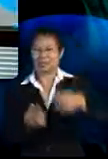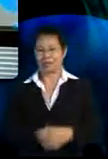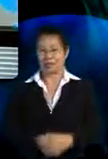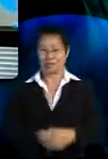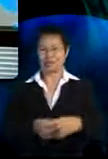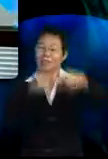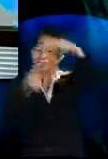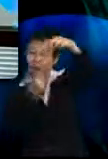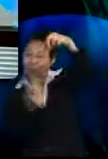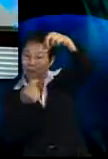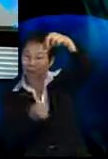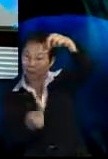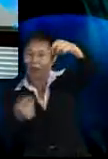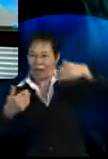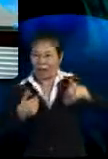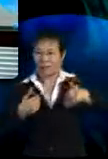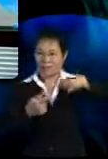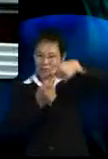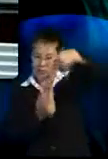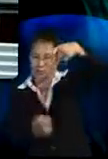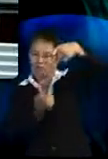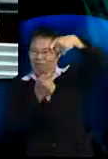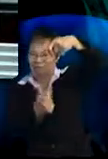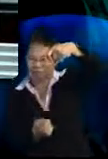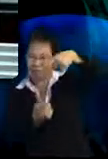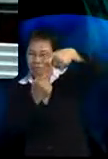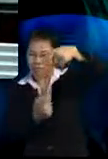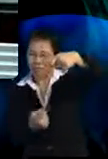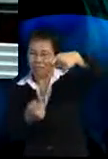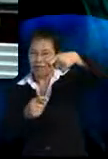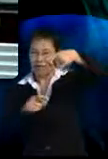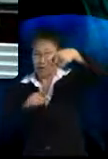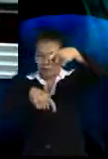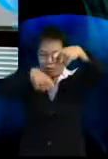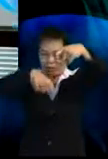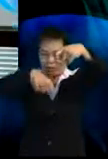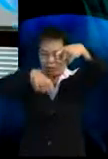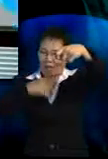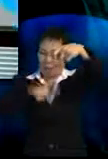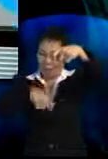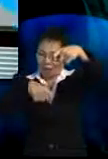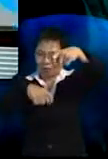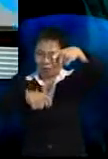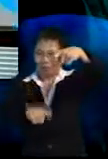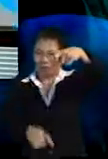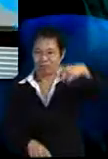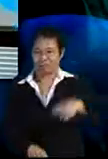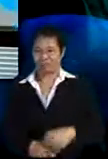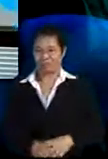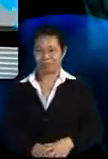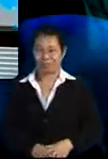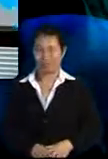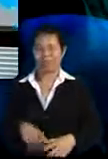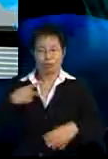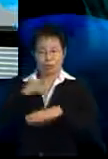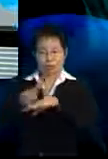A spring balance has a spring with a pointer attached at one end.